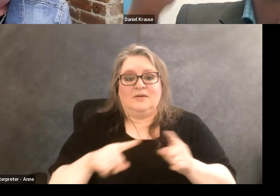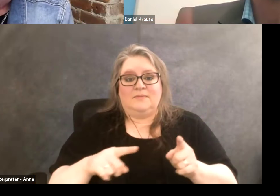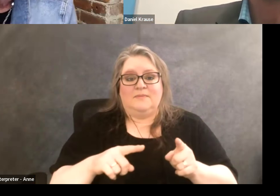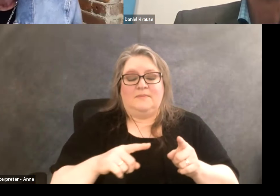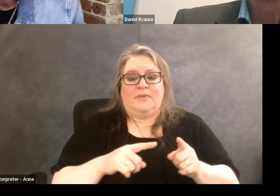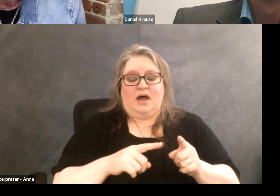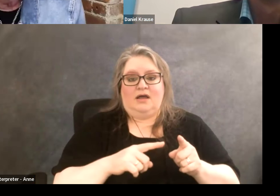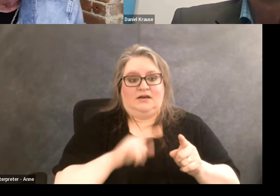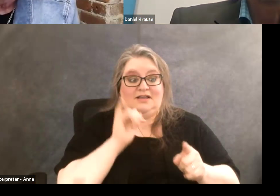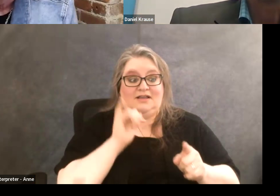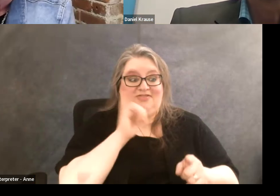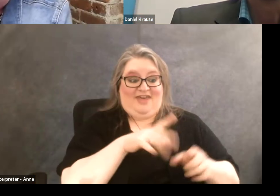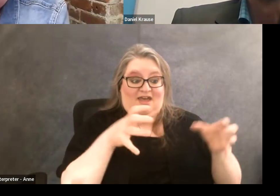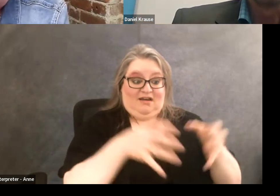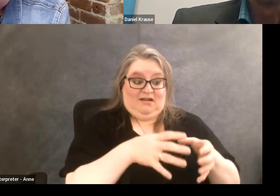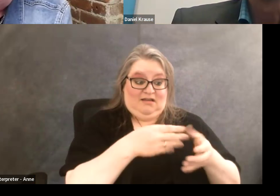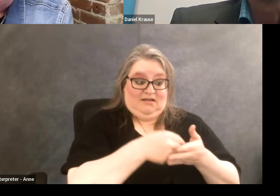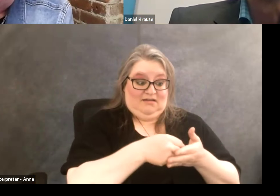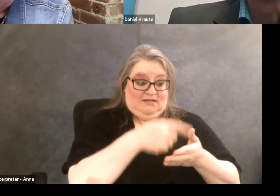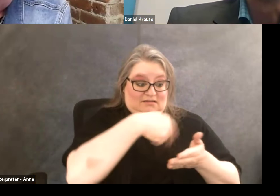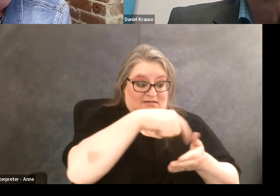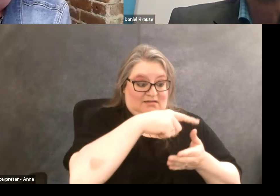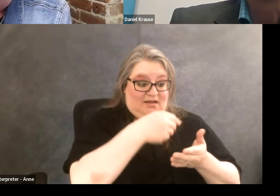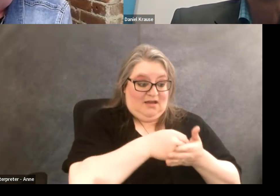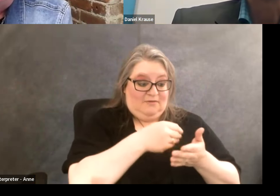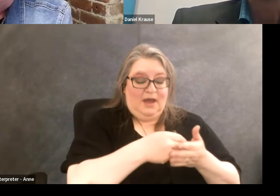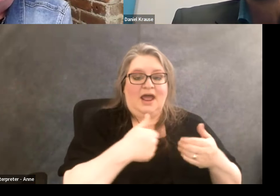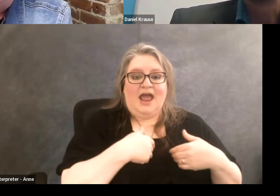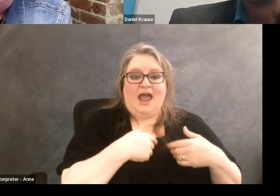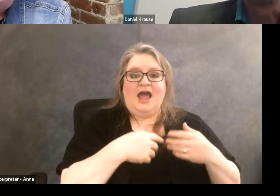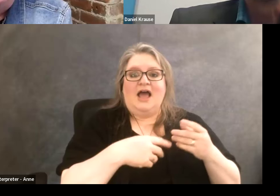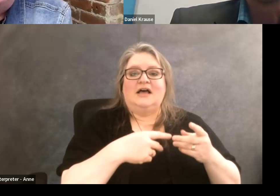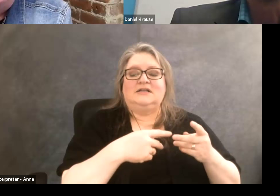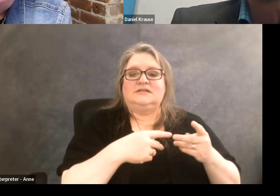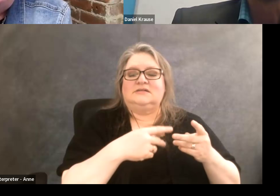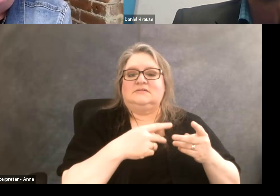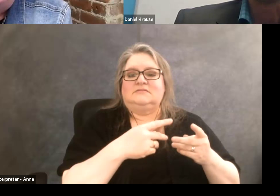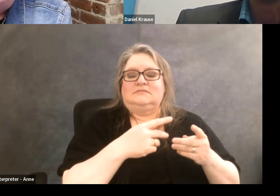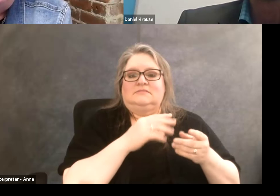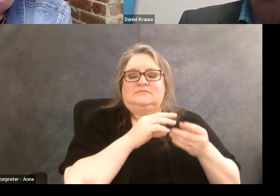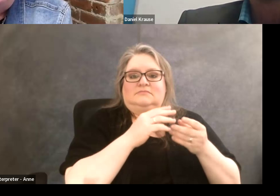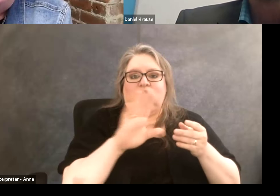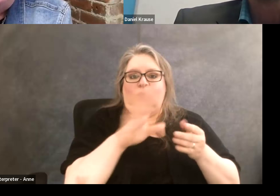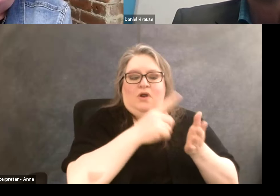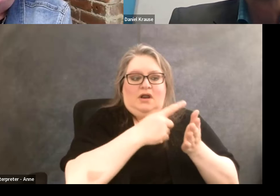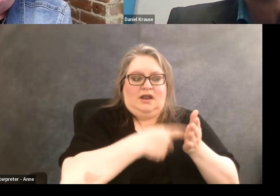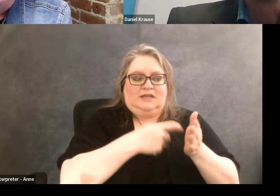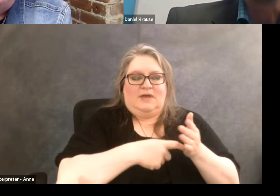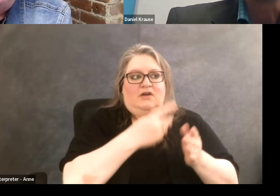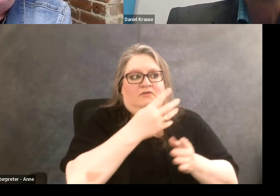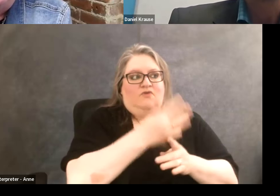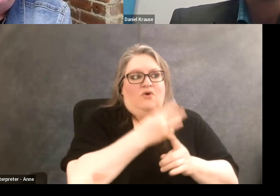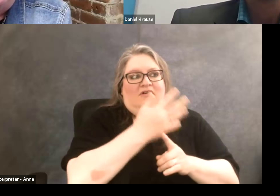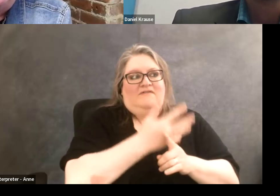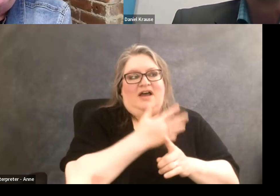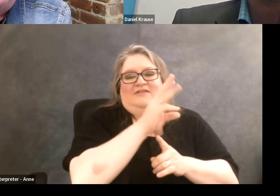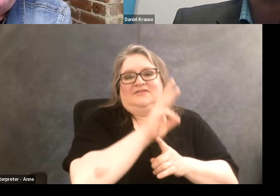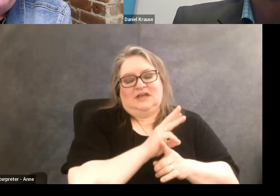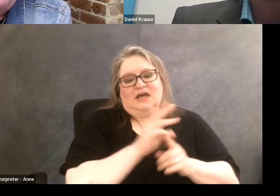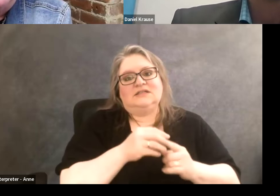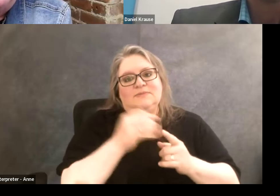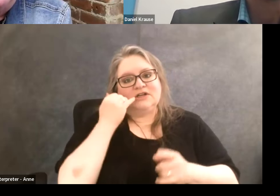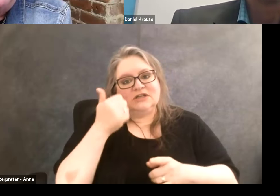pile as high as you can so that it has some multiple of your expenses, 4, 5, or 6 months. especially for artists.